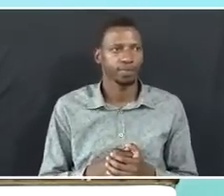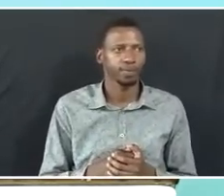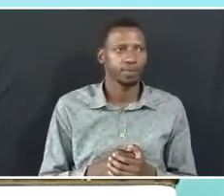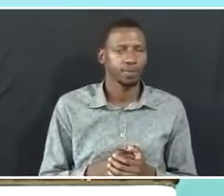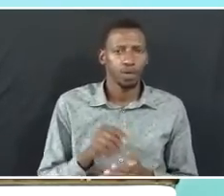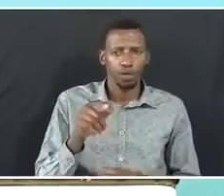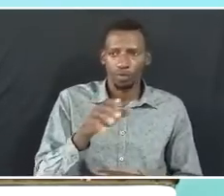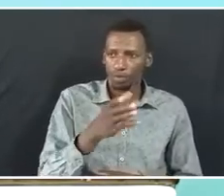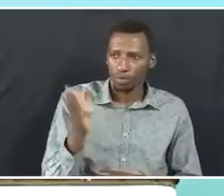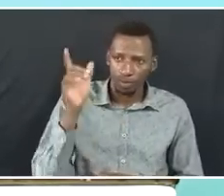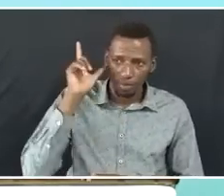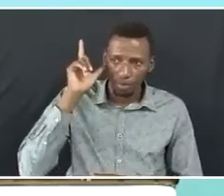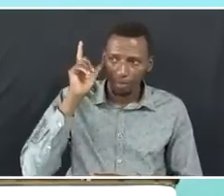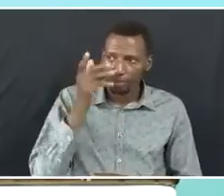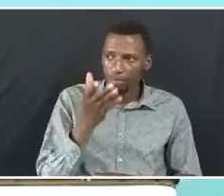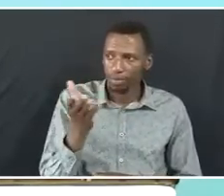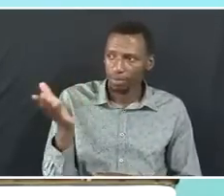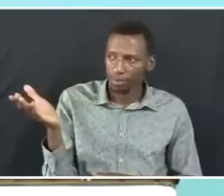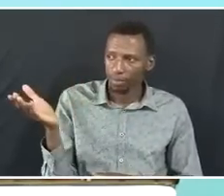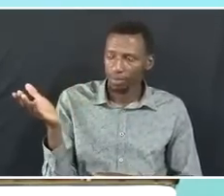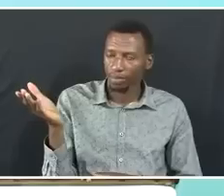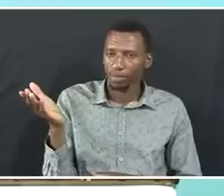Are you listening to me?